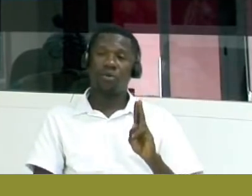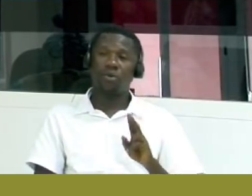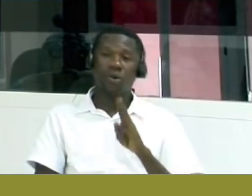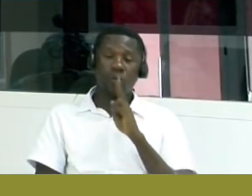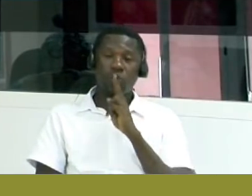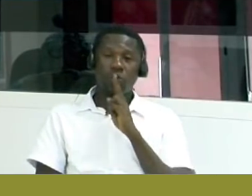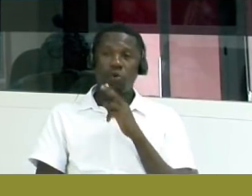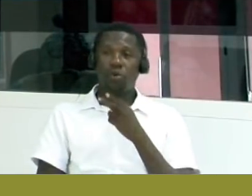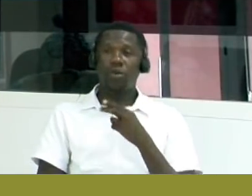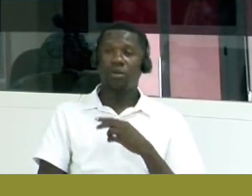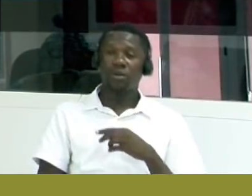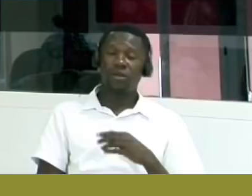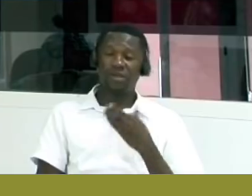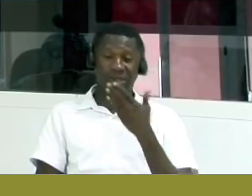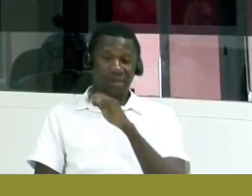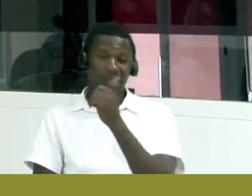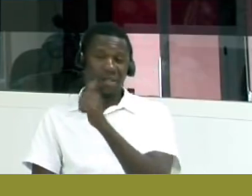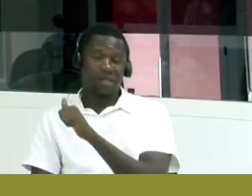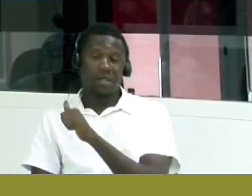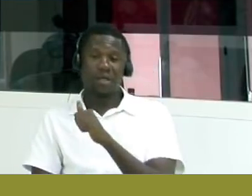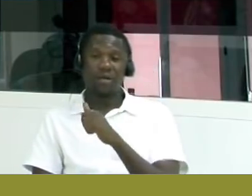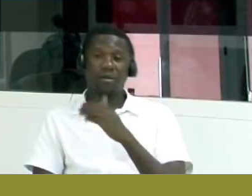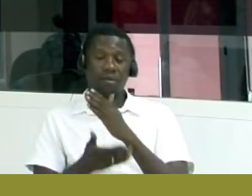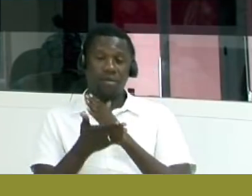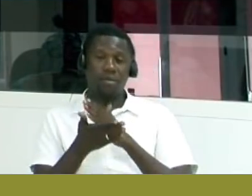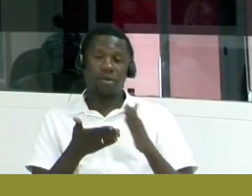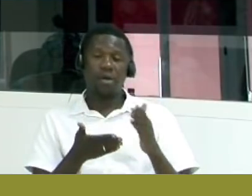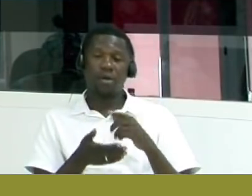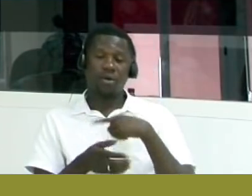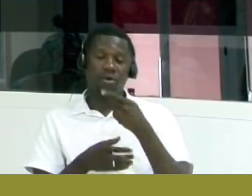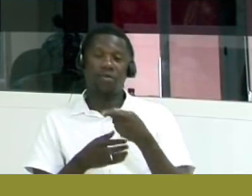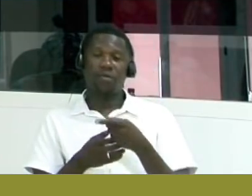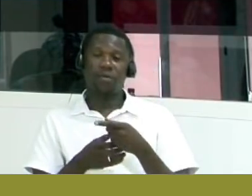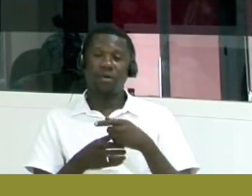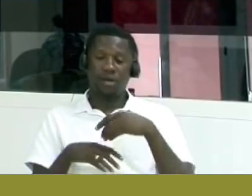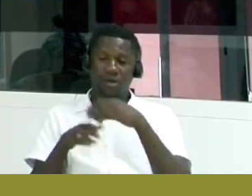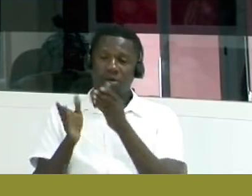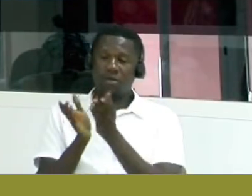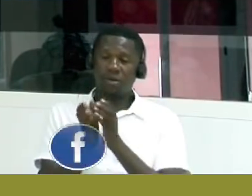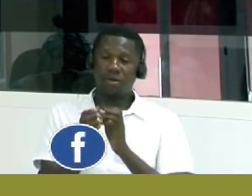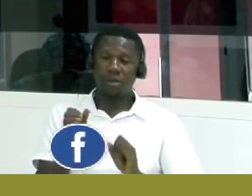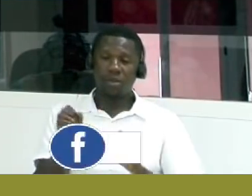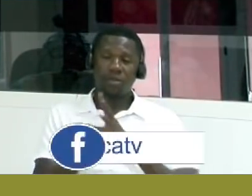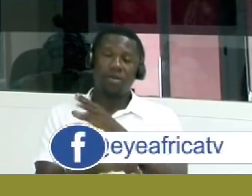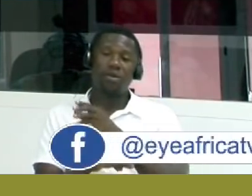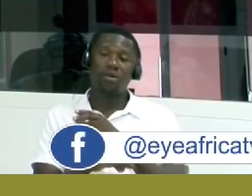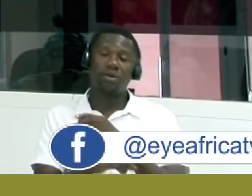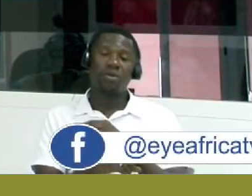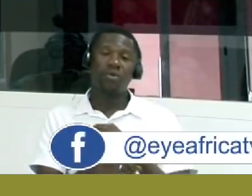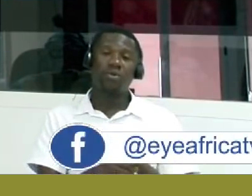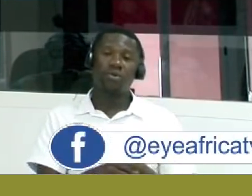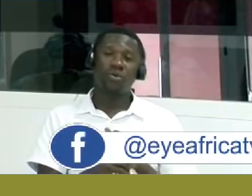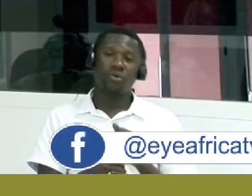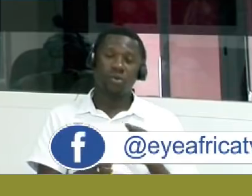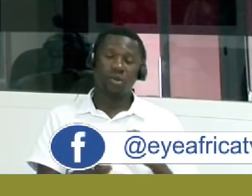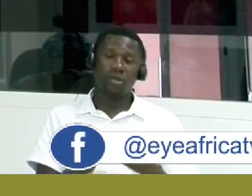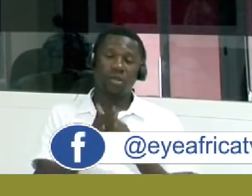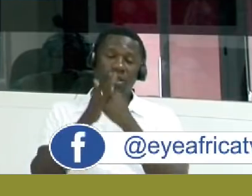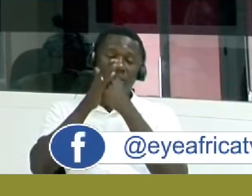who is a critical part of the forces that we are deployed to deal with the